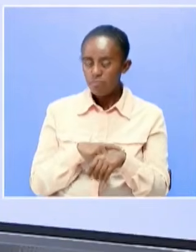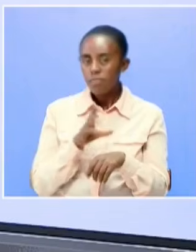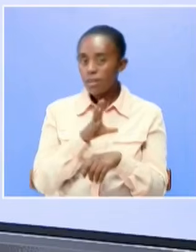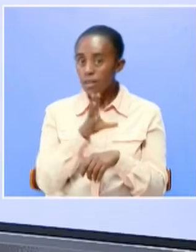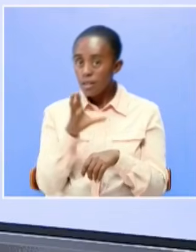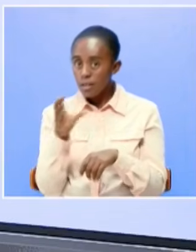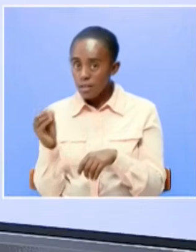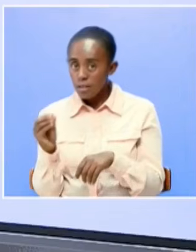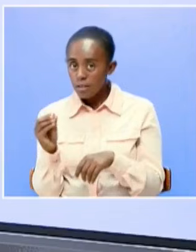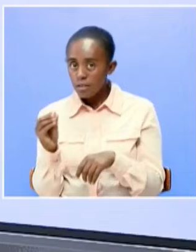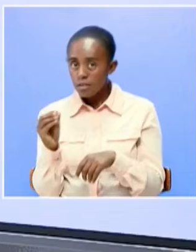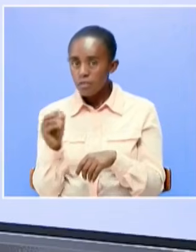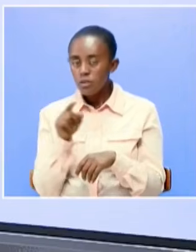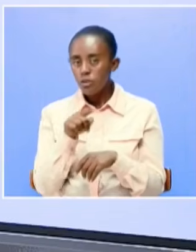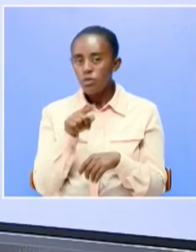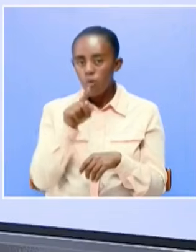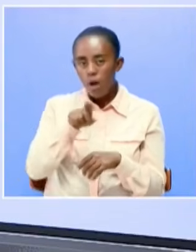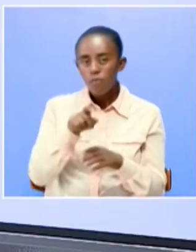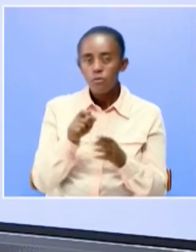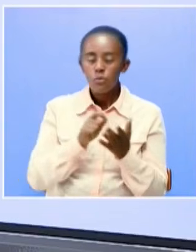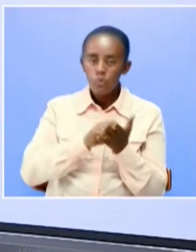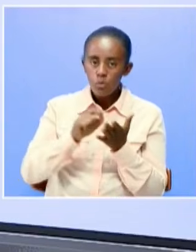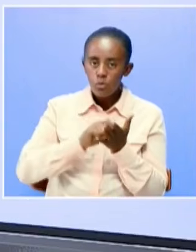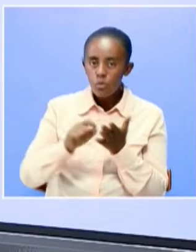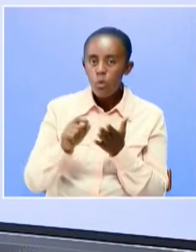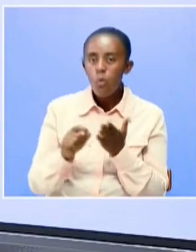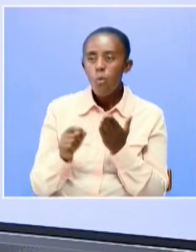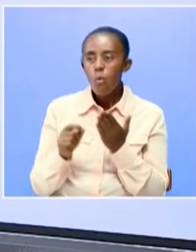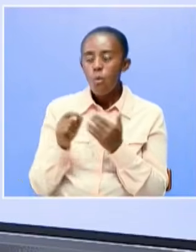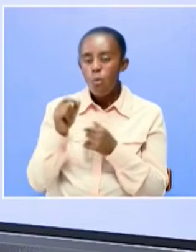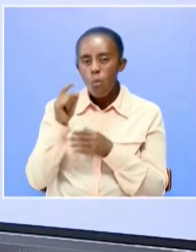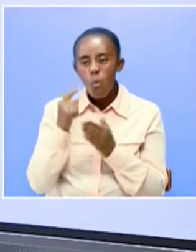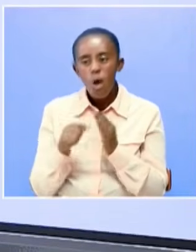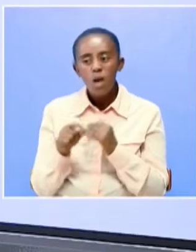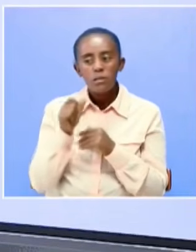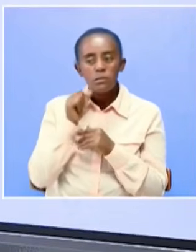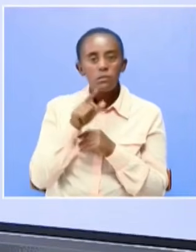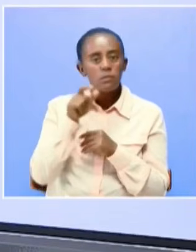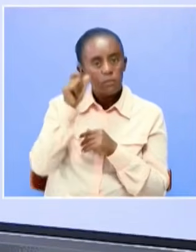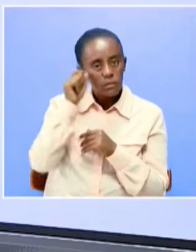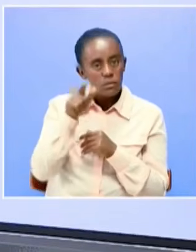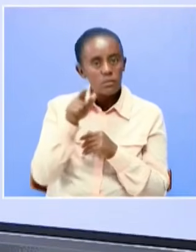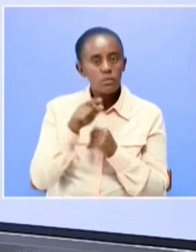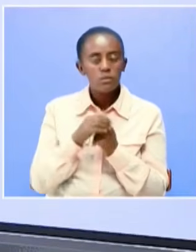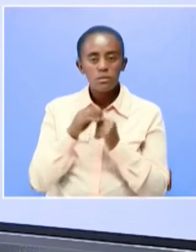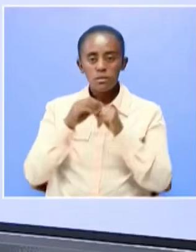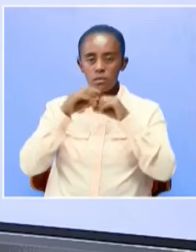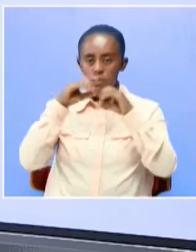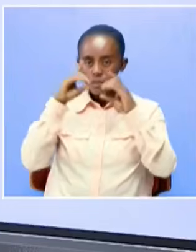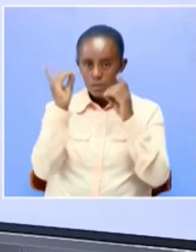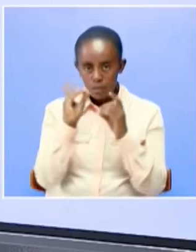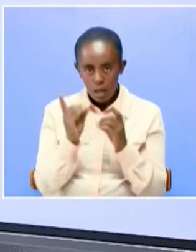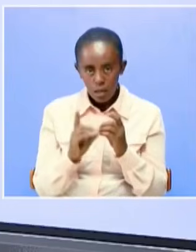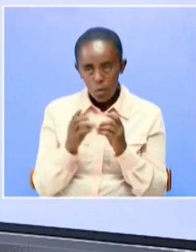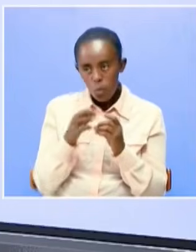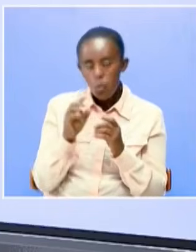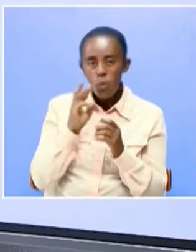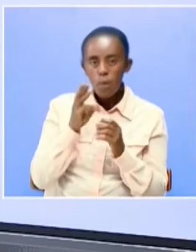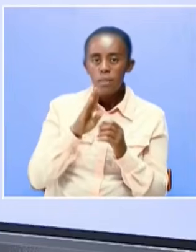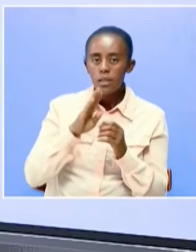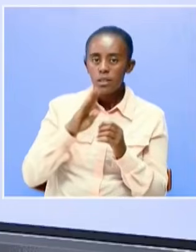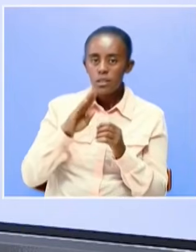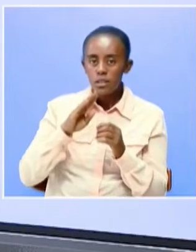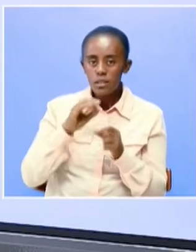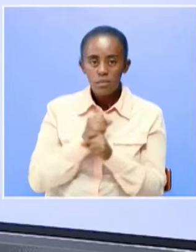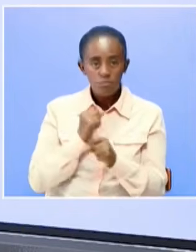And you have to write what he or she designed, what will be done in the